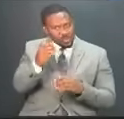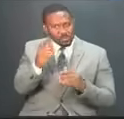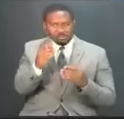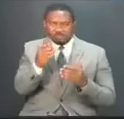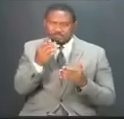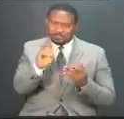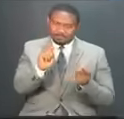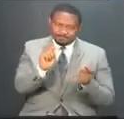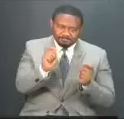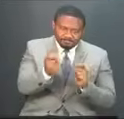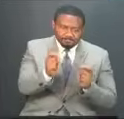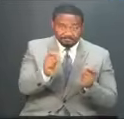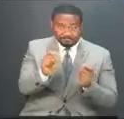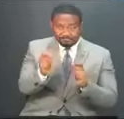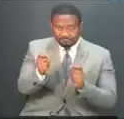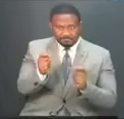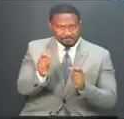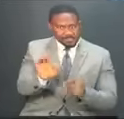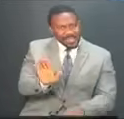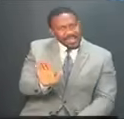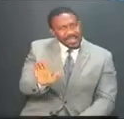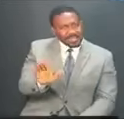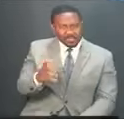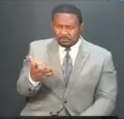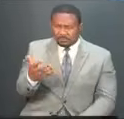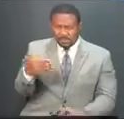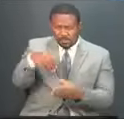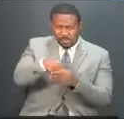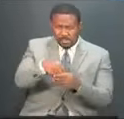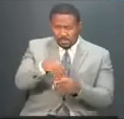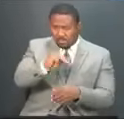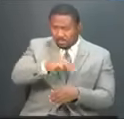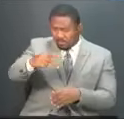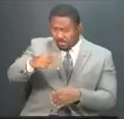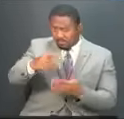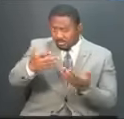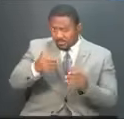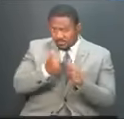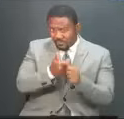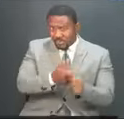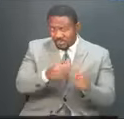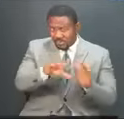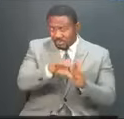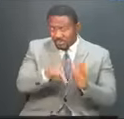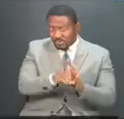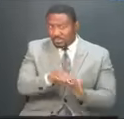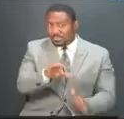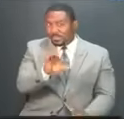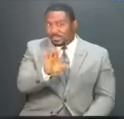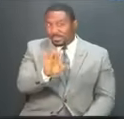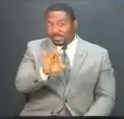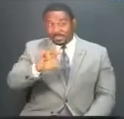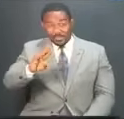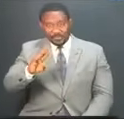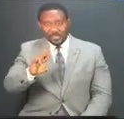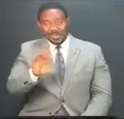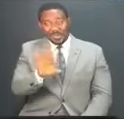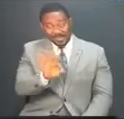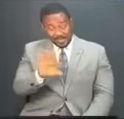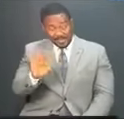status of the honorable member within the meaning of Article 97 and 99 of the